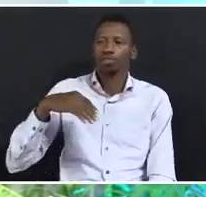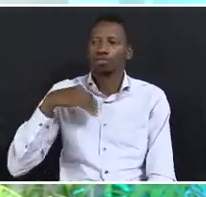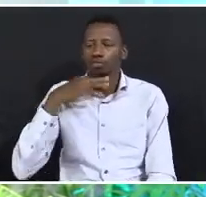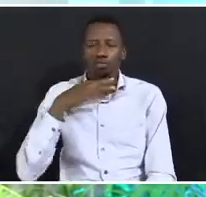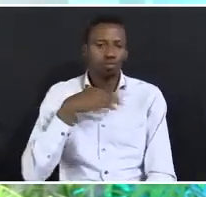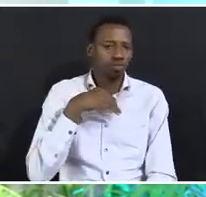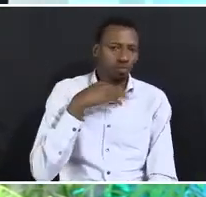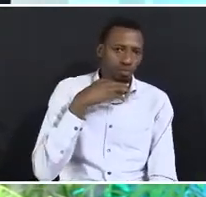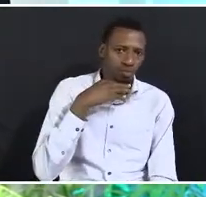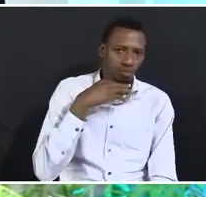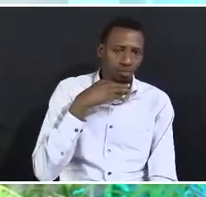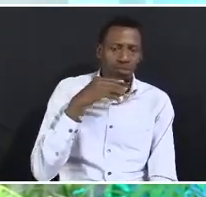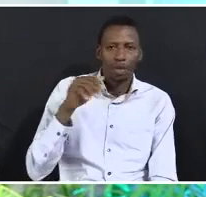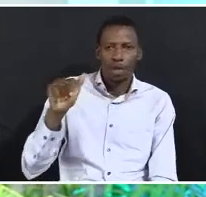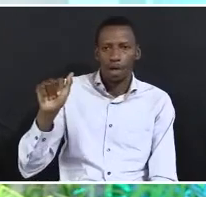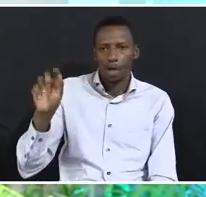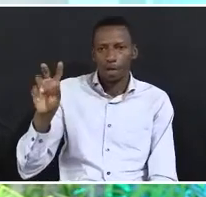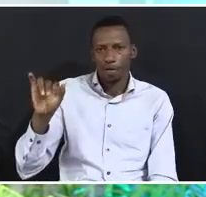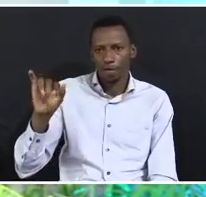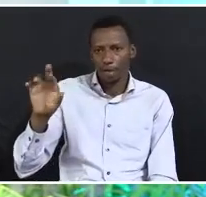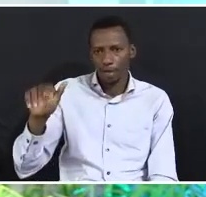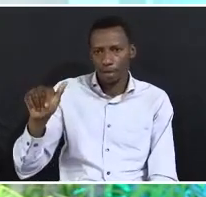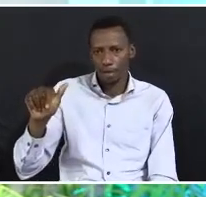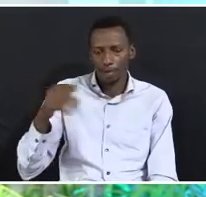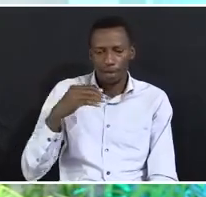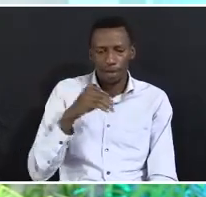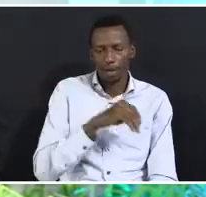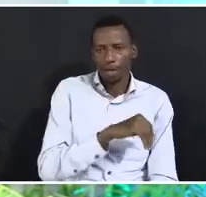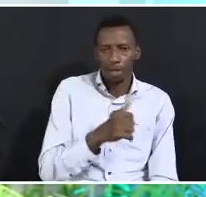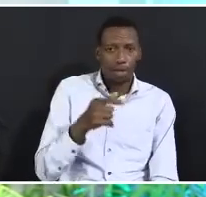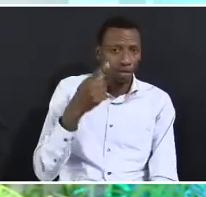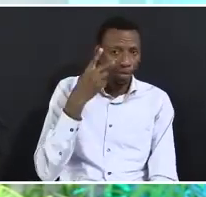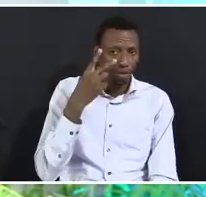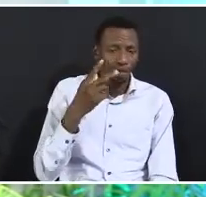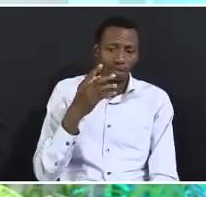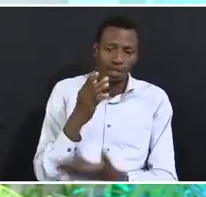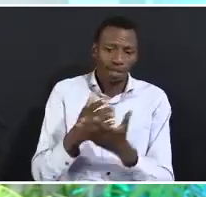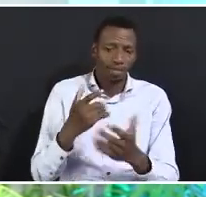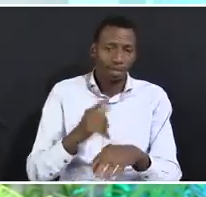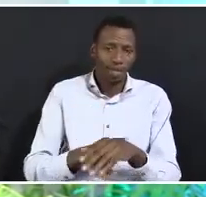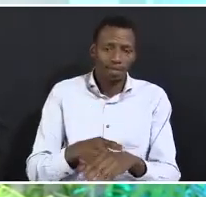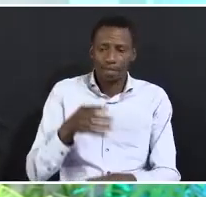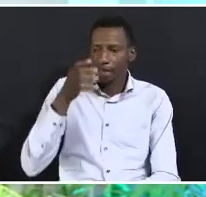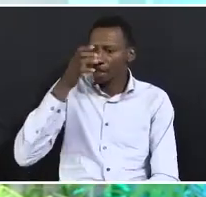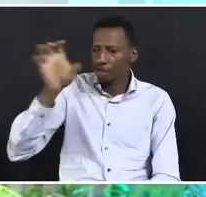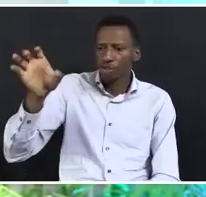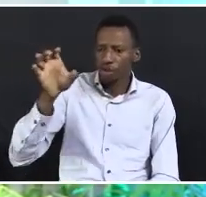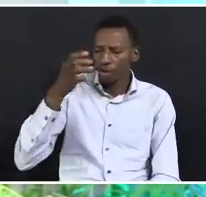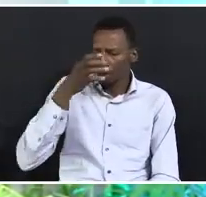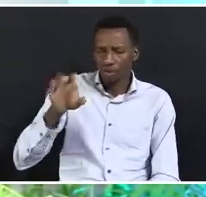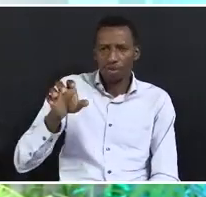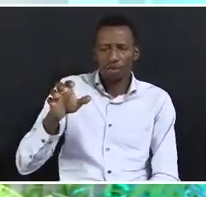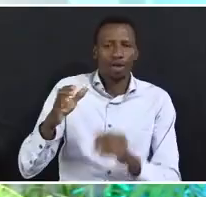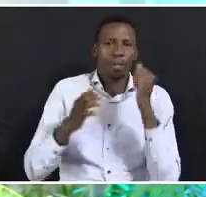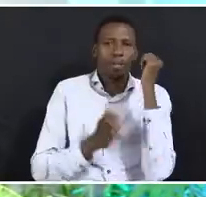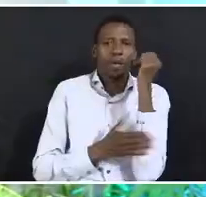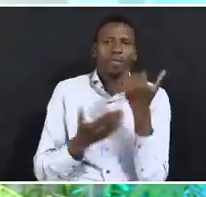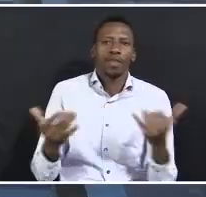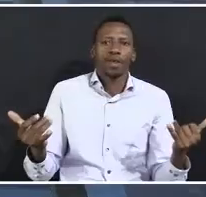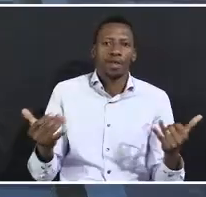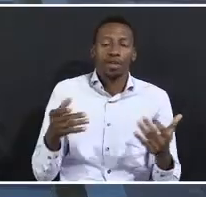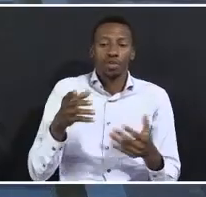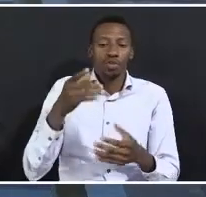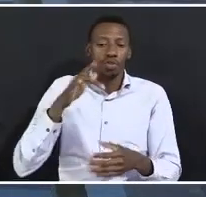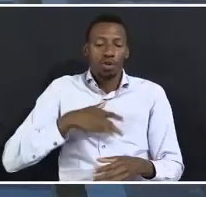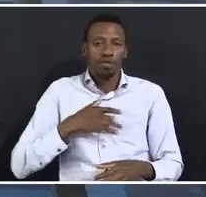Abiram and Sekub. You see, ignorance sometimes is a bad thing. Ignorance can make you think you are right. Are